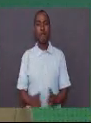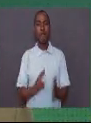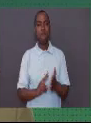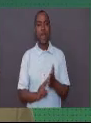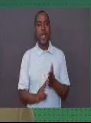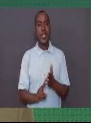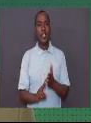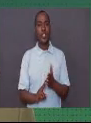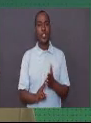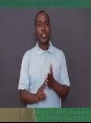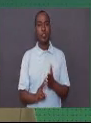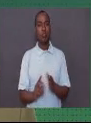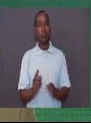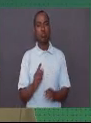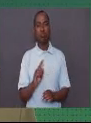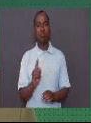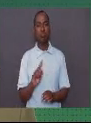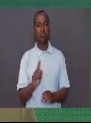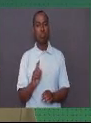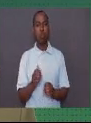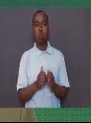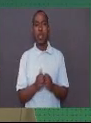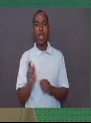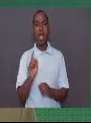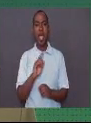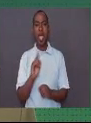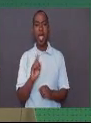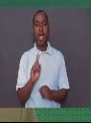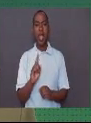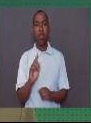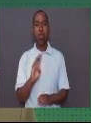Viruses have not been as commonly